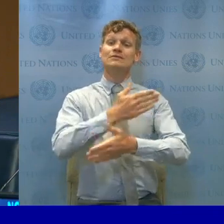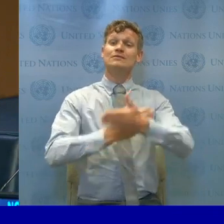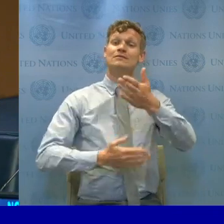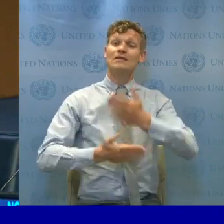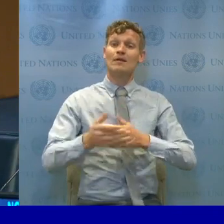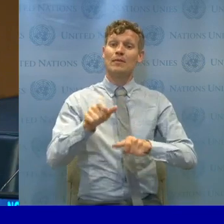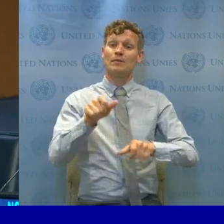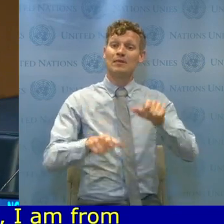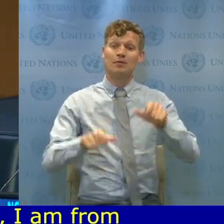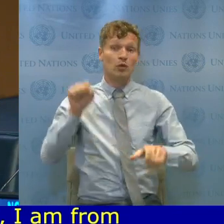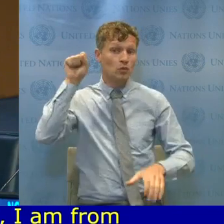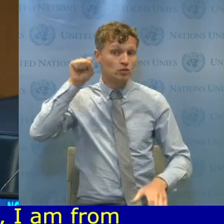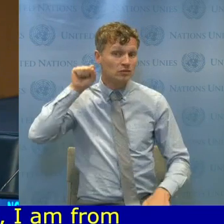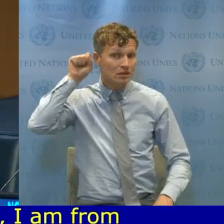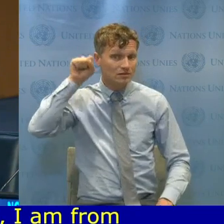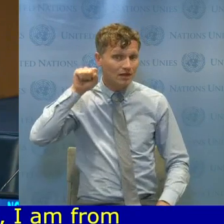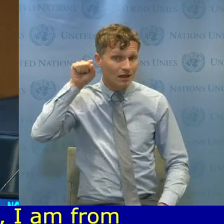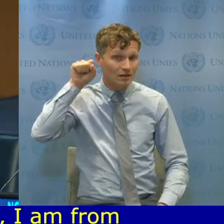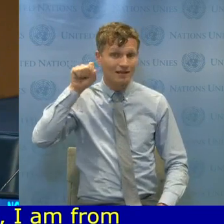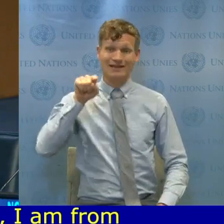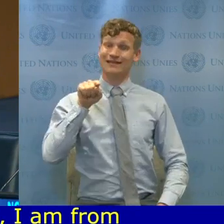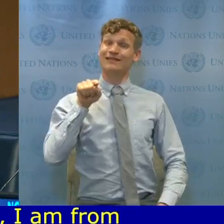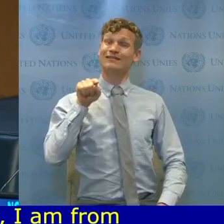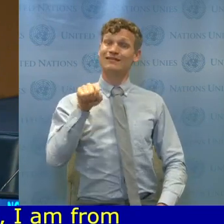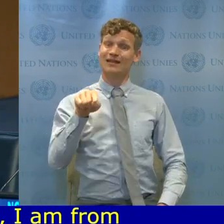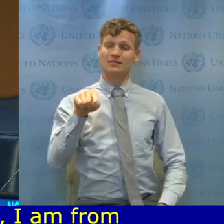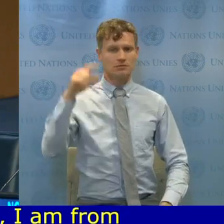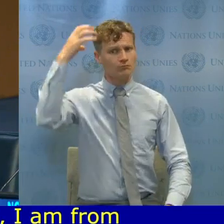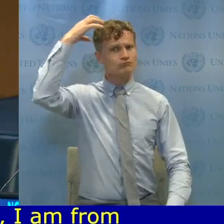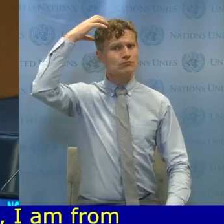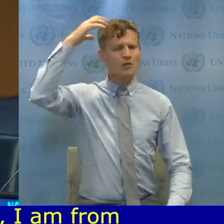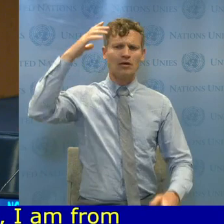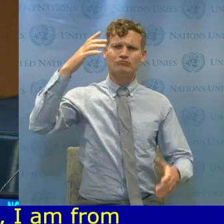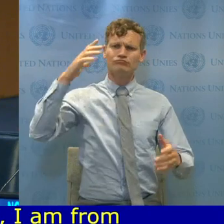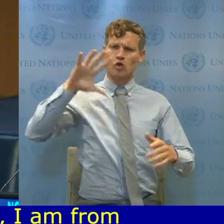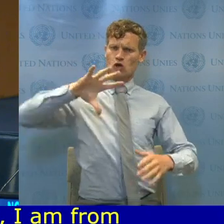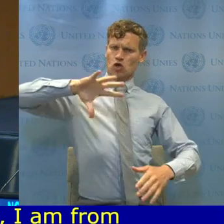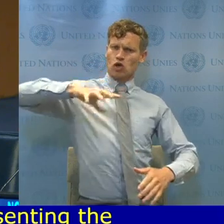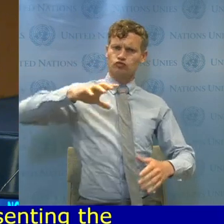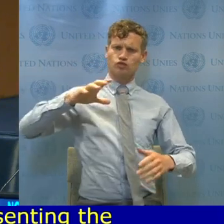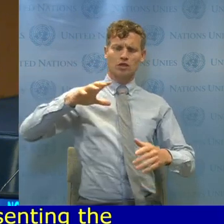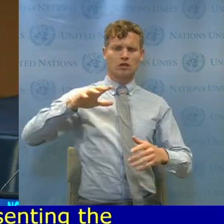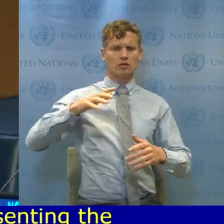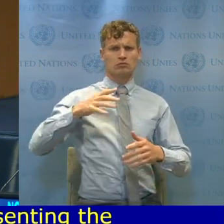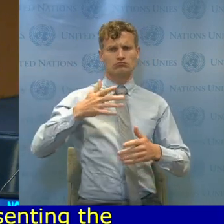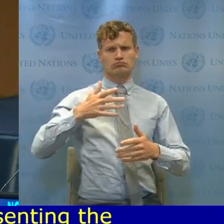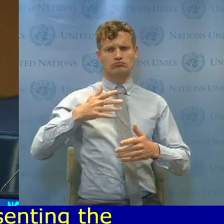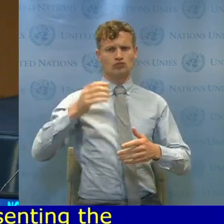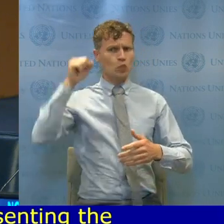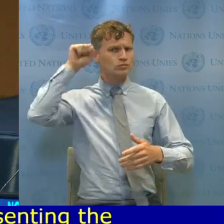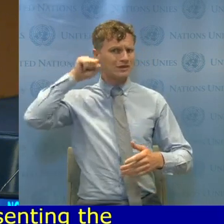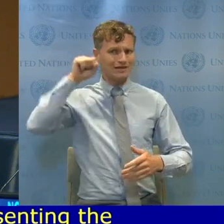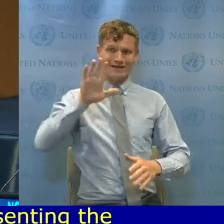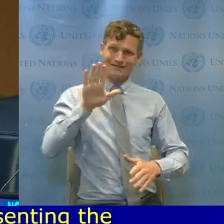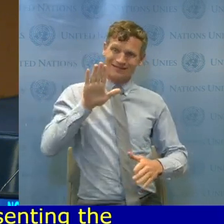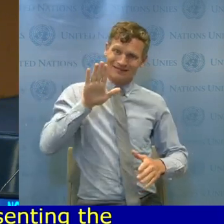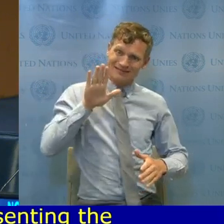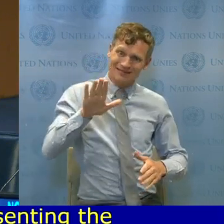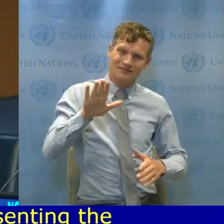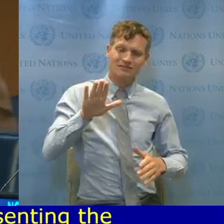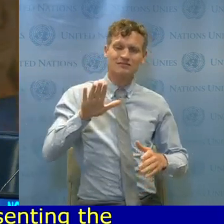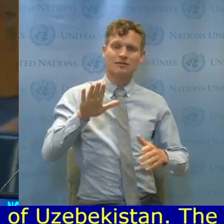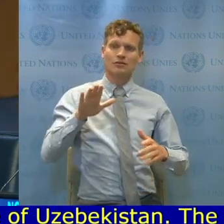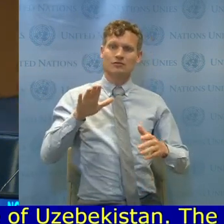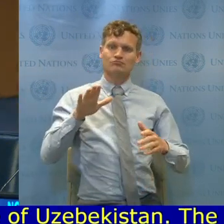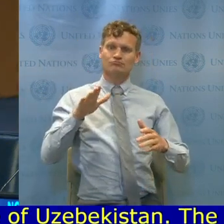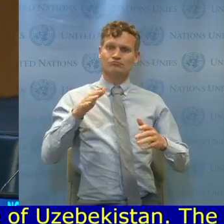The association is the national umbrella organization of several individual DPOs and NGOs of Uzbekistan. While